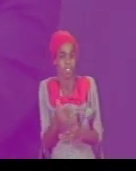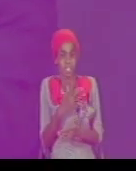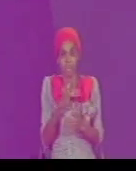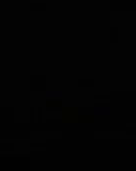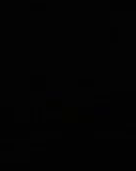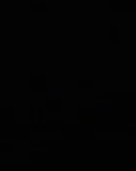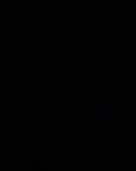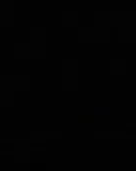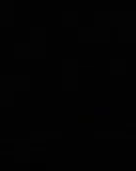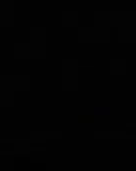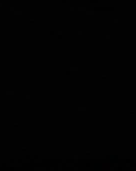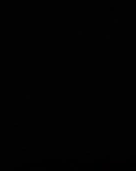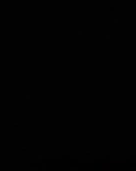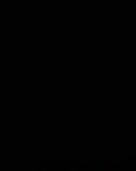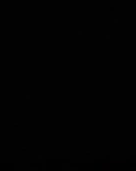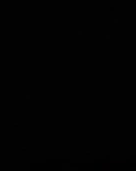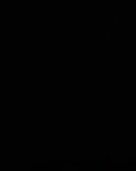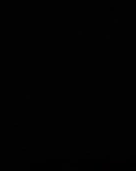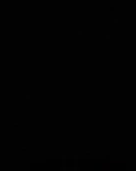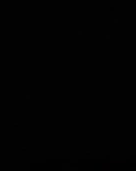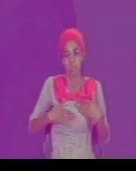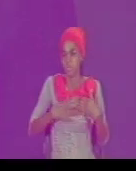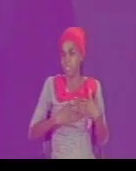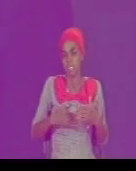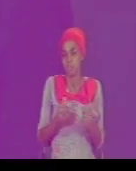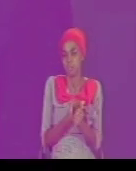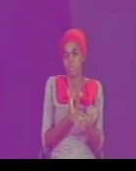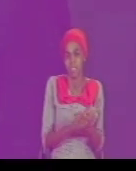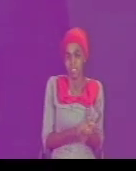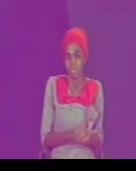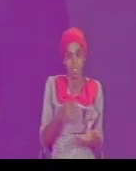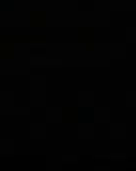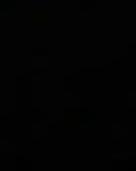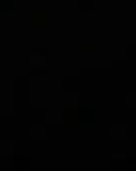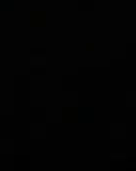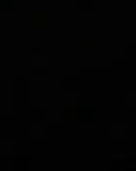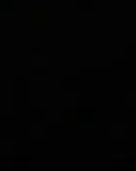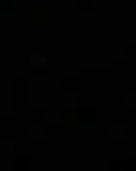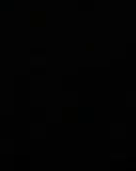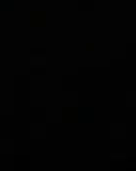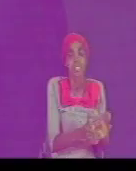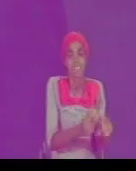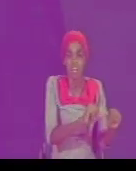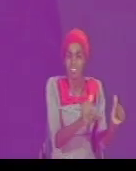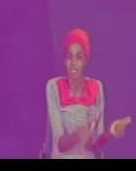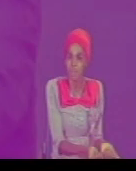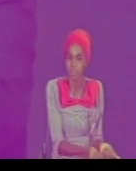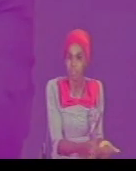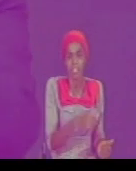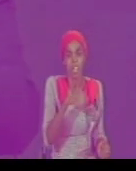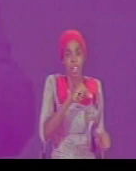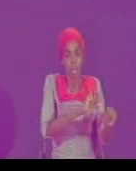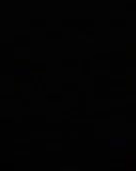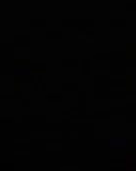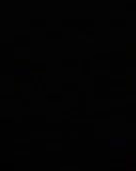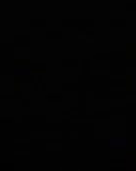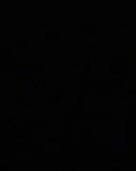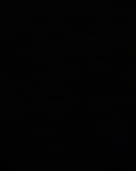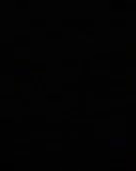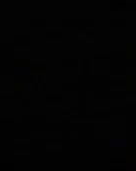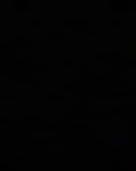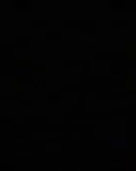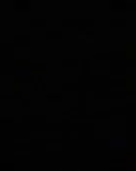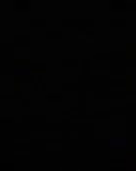God is not interested in that. Not one of sinful people, assembly for sinful practice. It